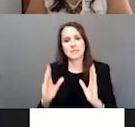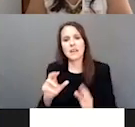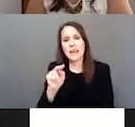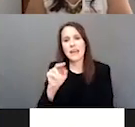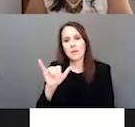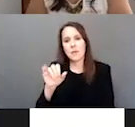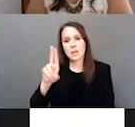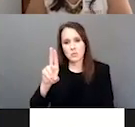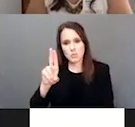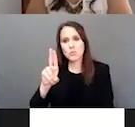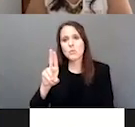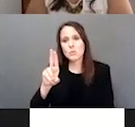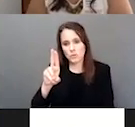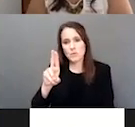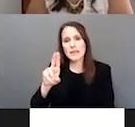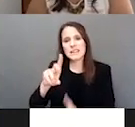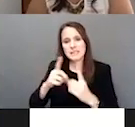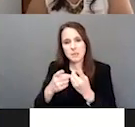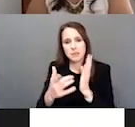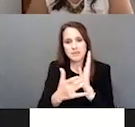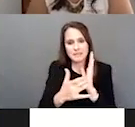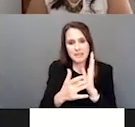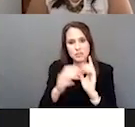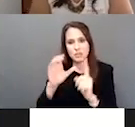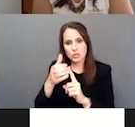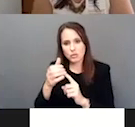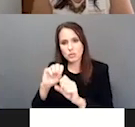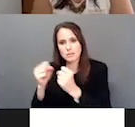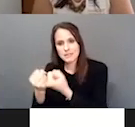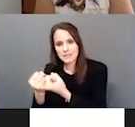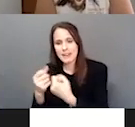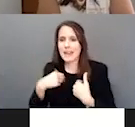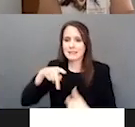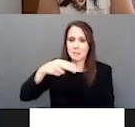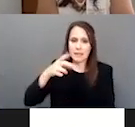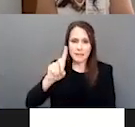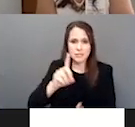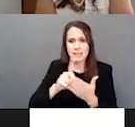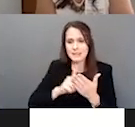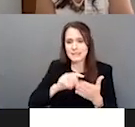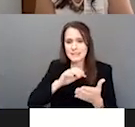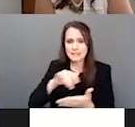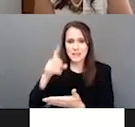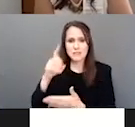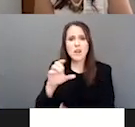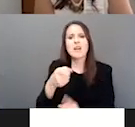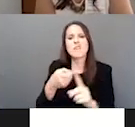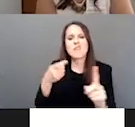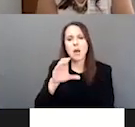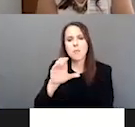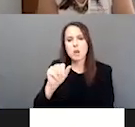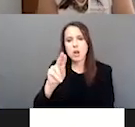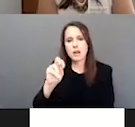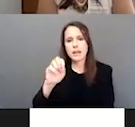Tandon in the Department of Technology, Culture, and Society. He has a PhD in design studies for Carnegie Mellon University, and